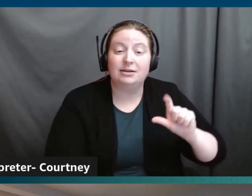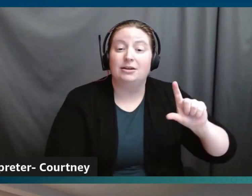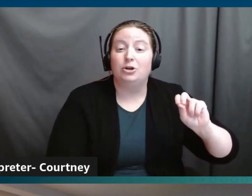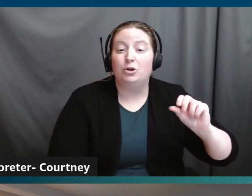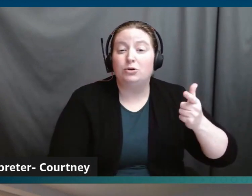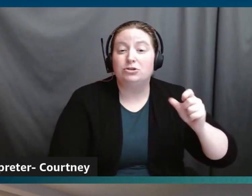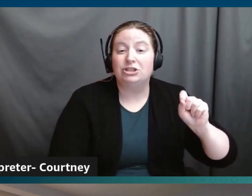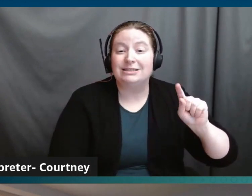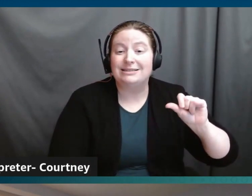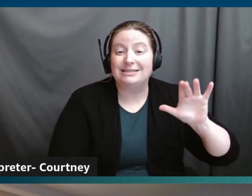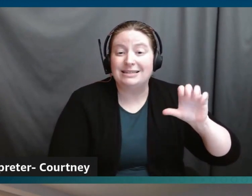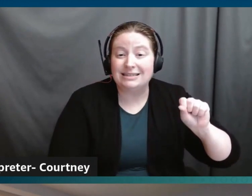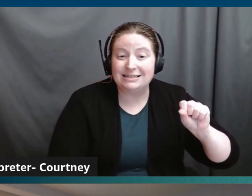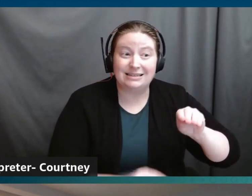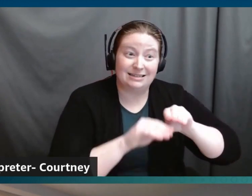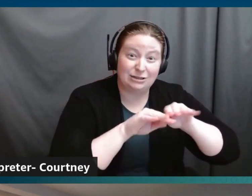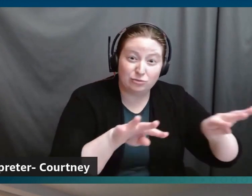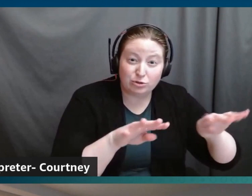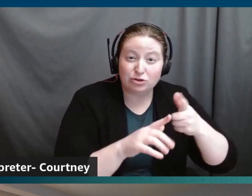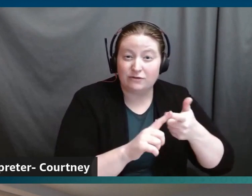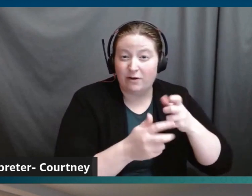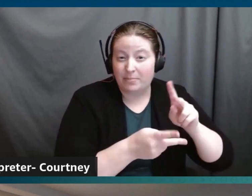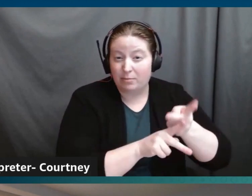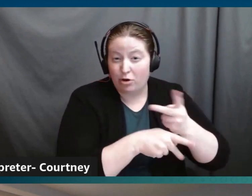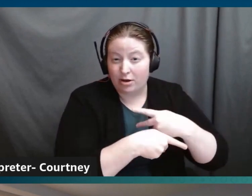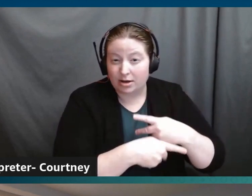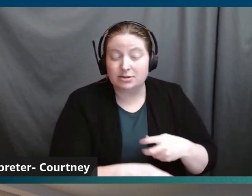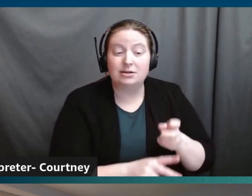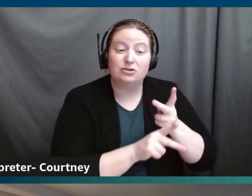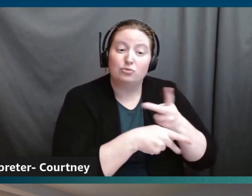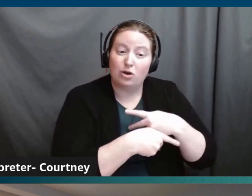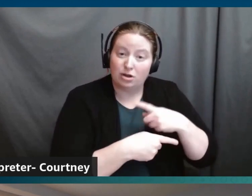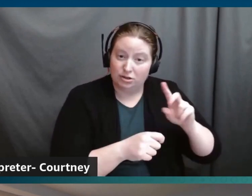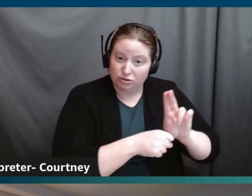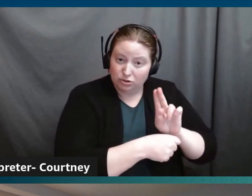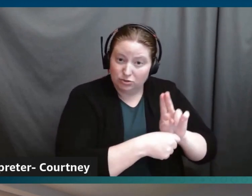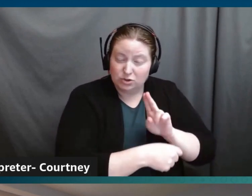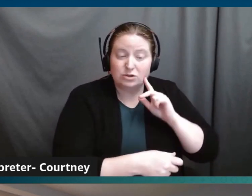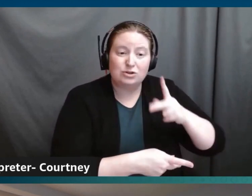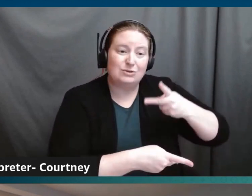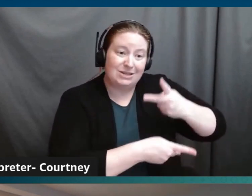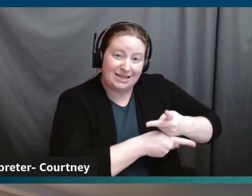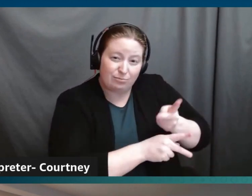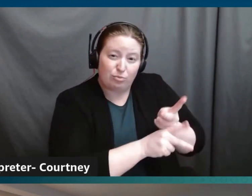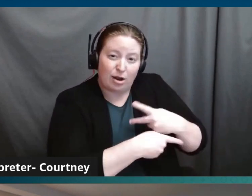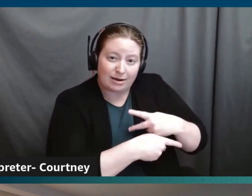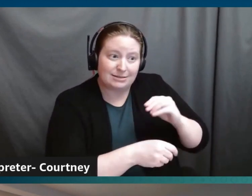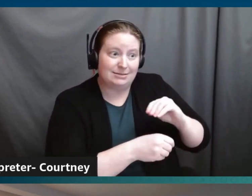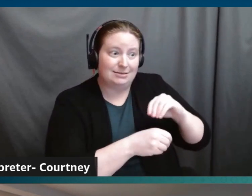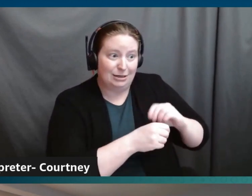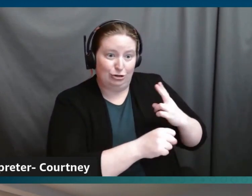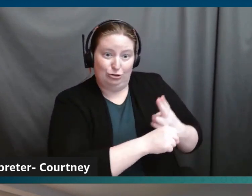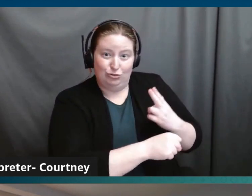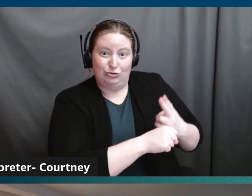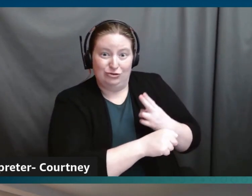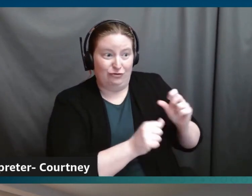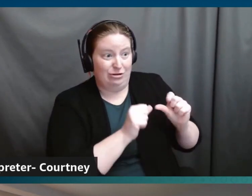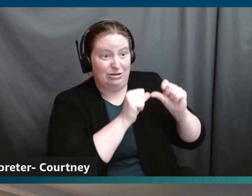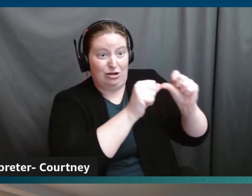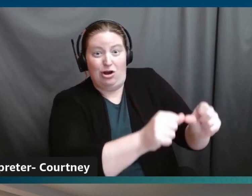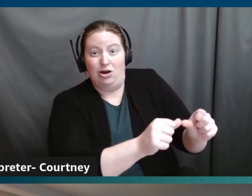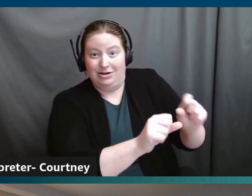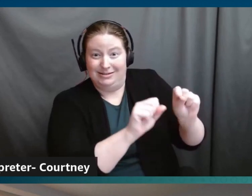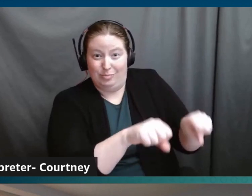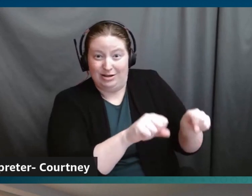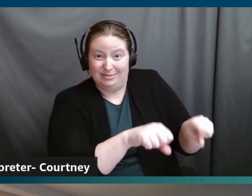of the product, and then product use. So part of circular economy is to keep products in use for longer, as long as possible, at the top